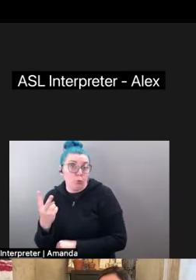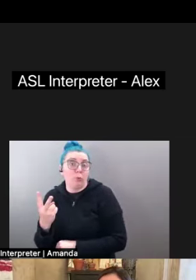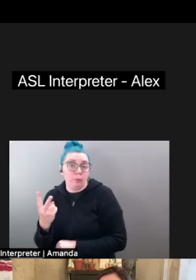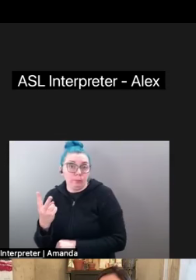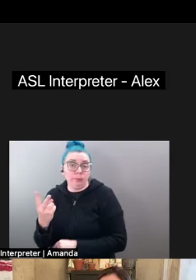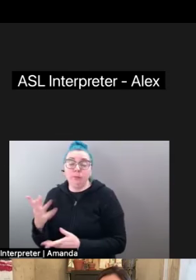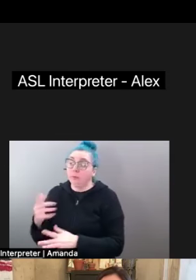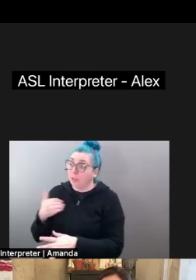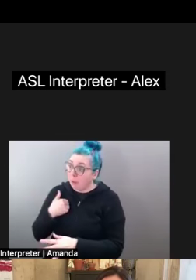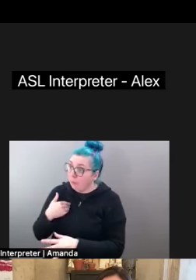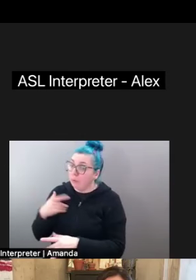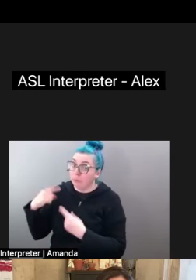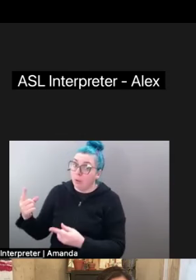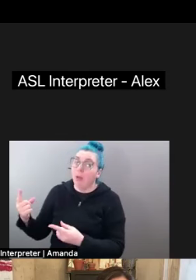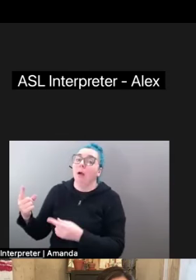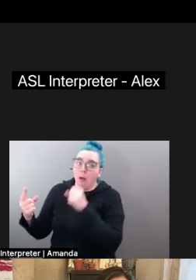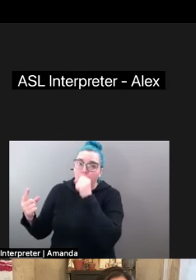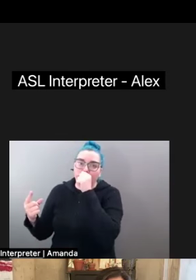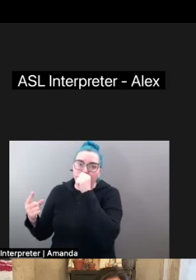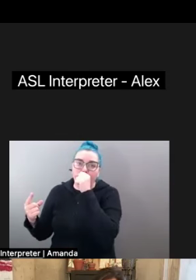KAC staff to assess your eligibility.